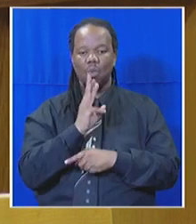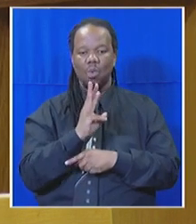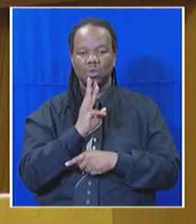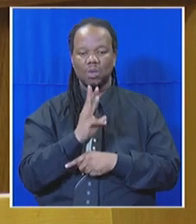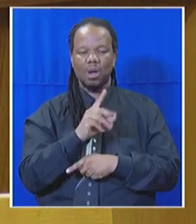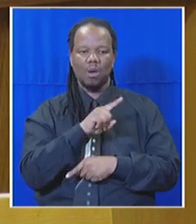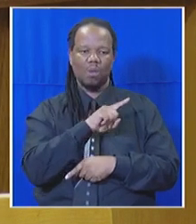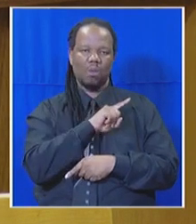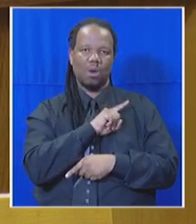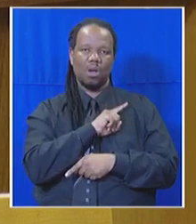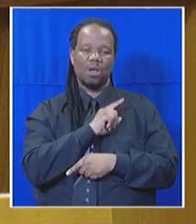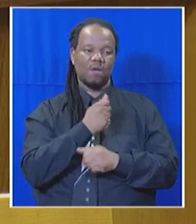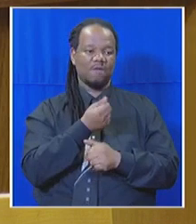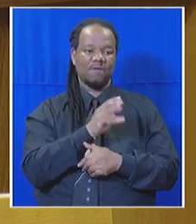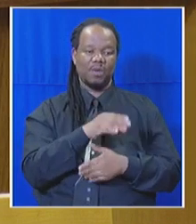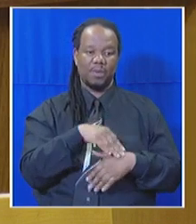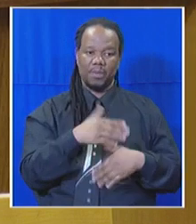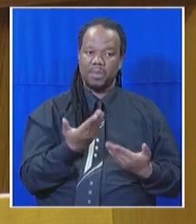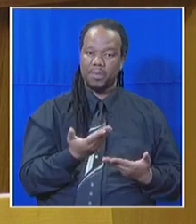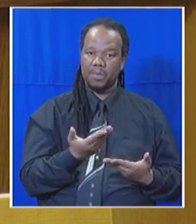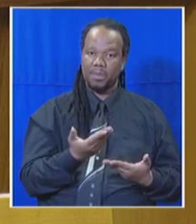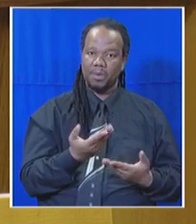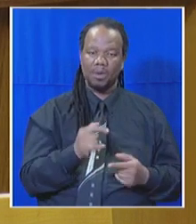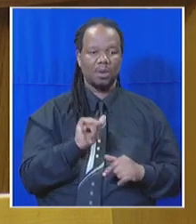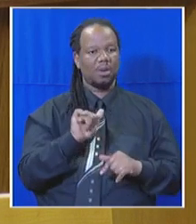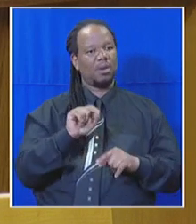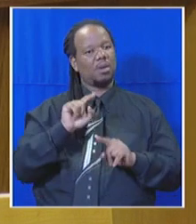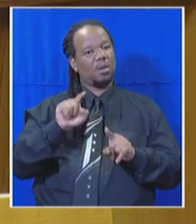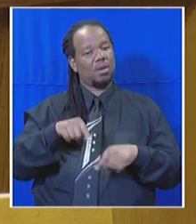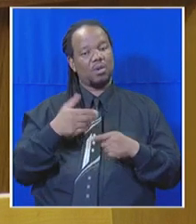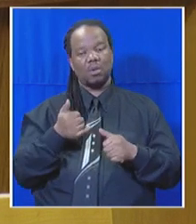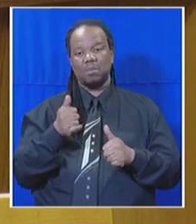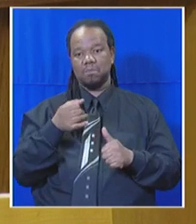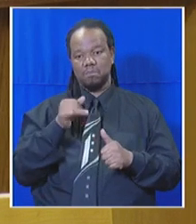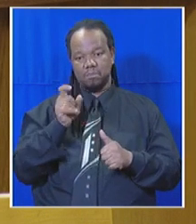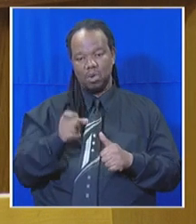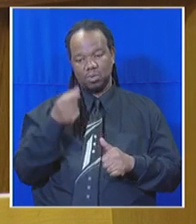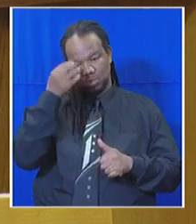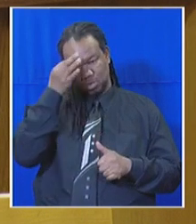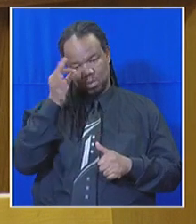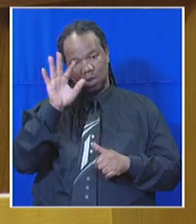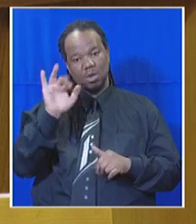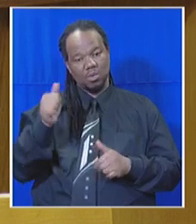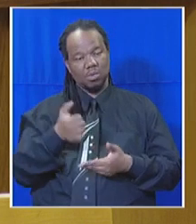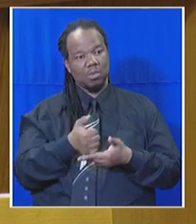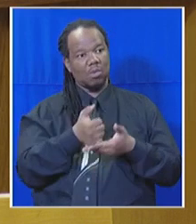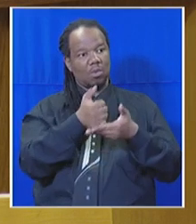of lack of funding, could not employ professional services to rectify the ailing